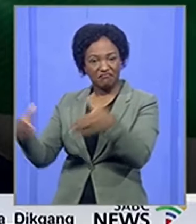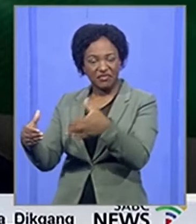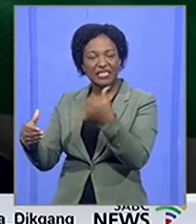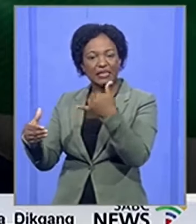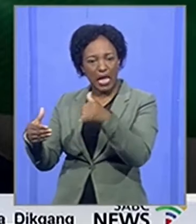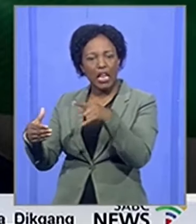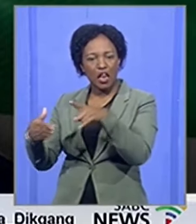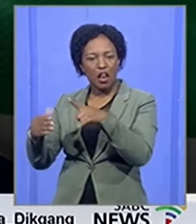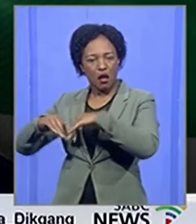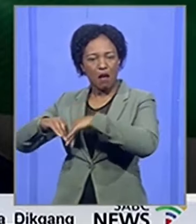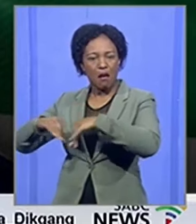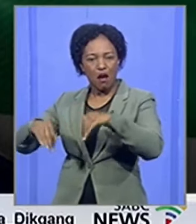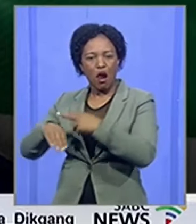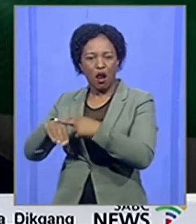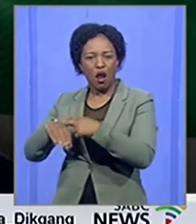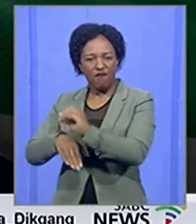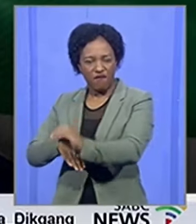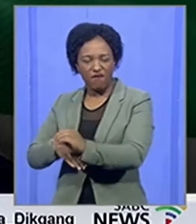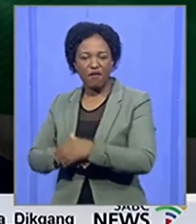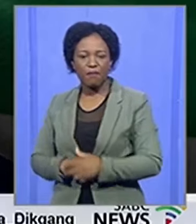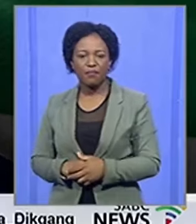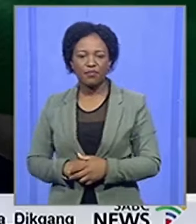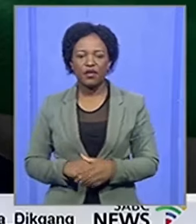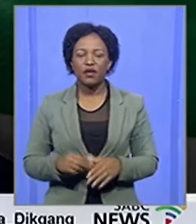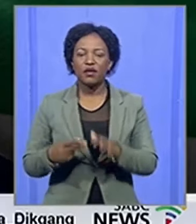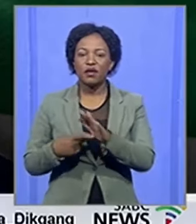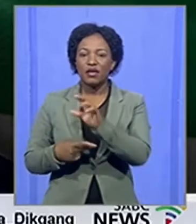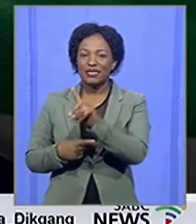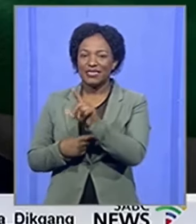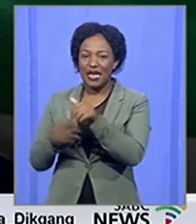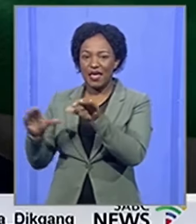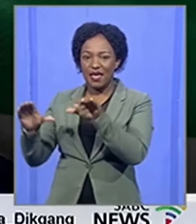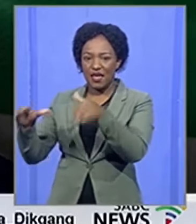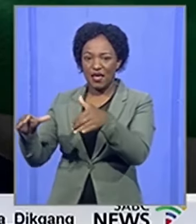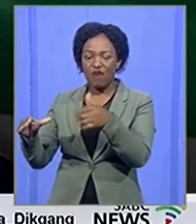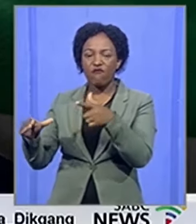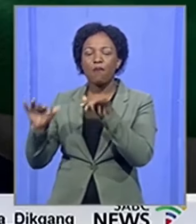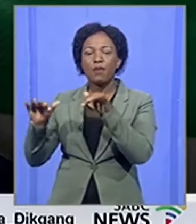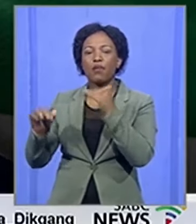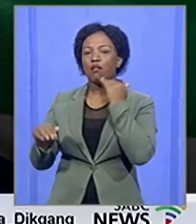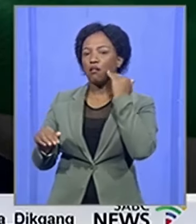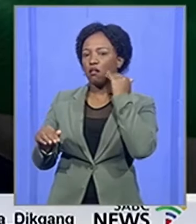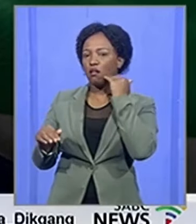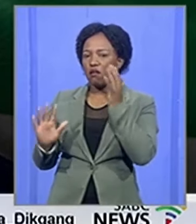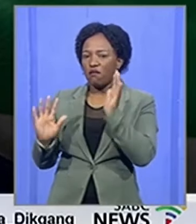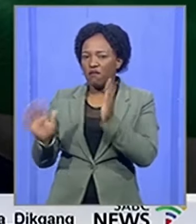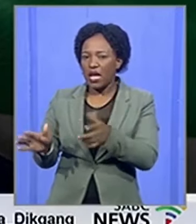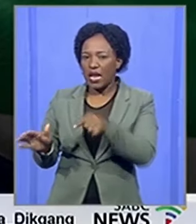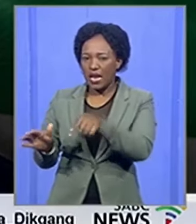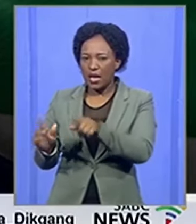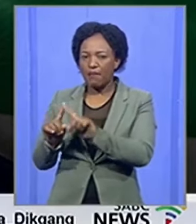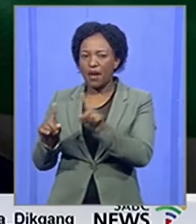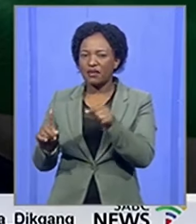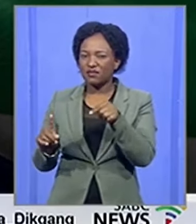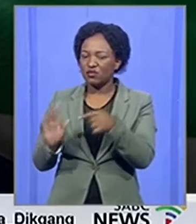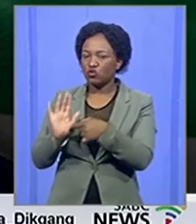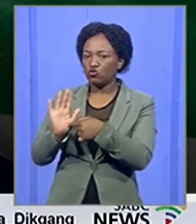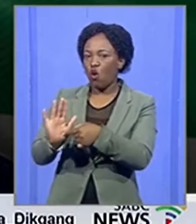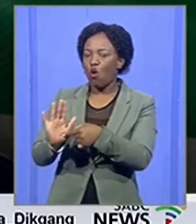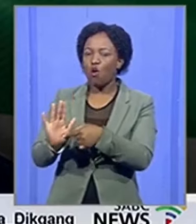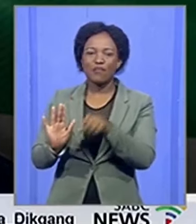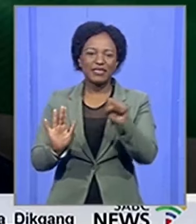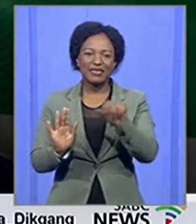ka gare fao. Mokgatlo wa Democratic Alliance ke mokgatlo wa batho ba tšweu fela. Papatšo ya bona e laetša go se amogele